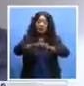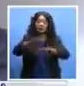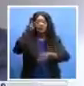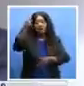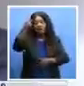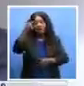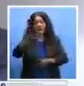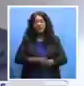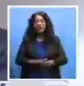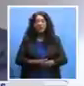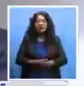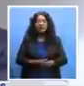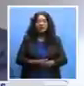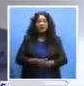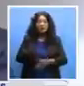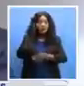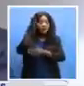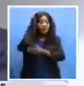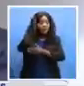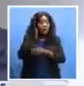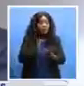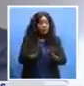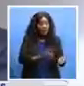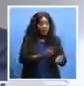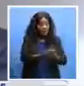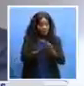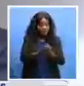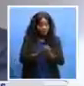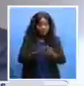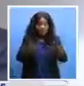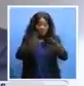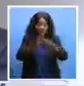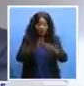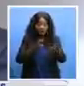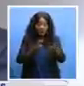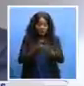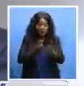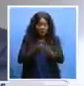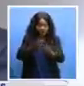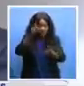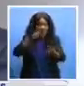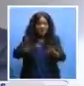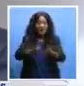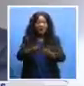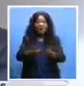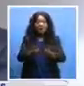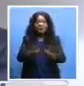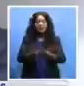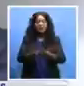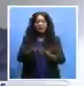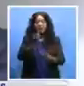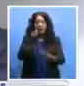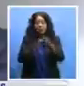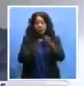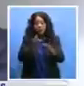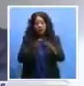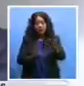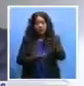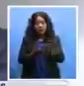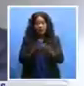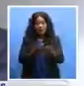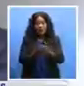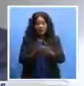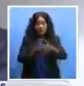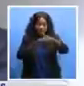on the future of their cooperation under the joint finance agreement under which they finance the social cash